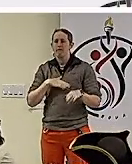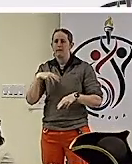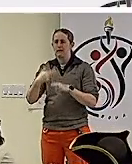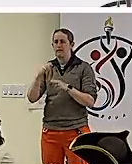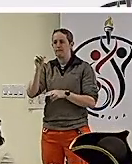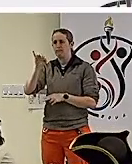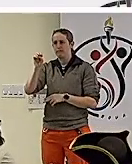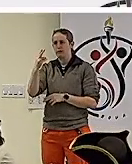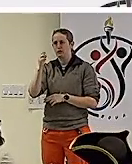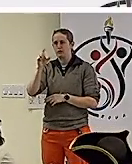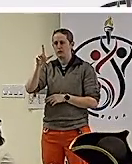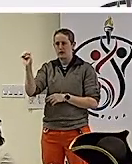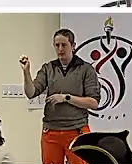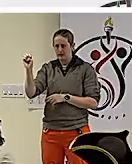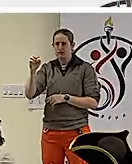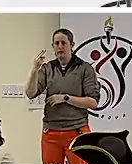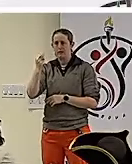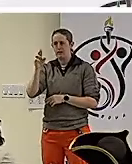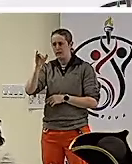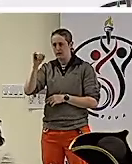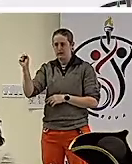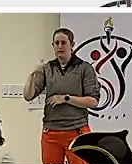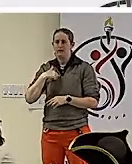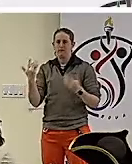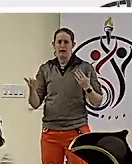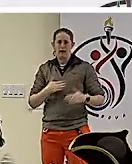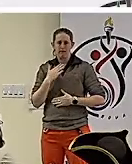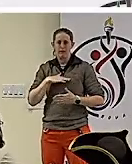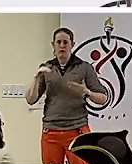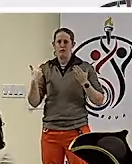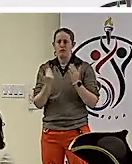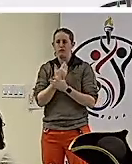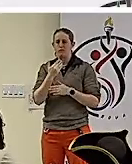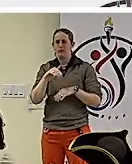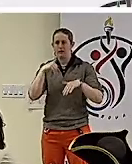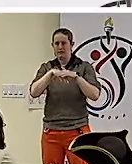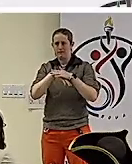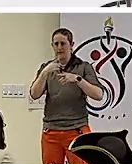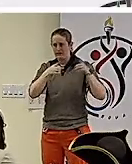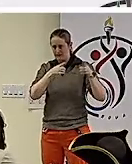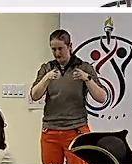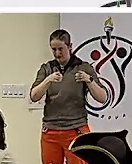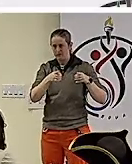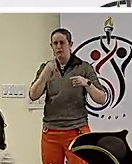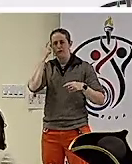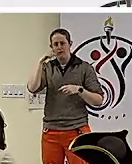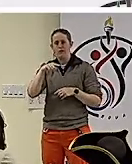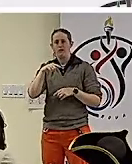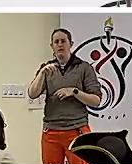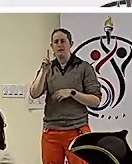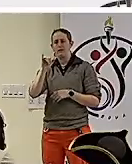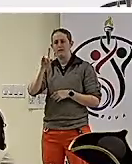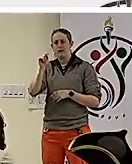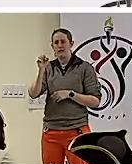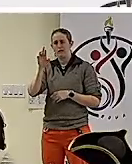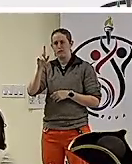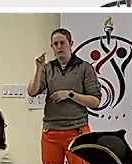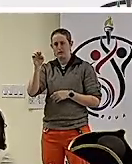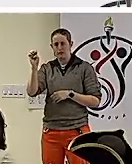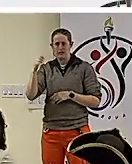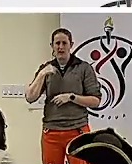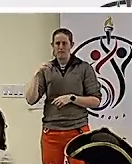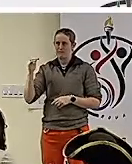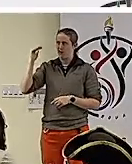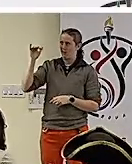really happy to be here today as the new Executive Director of the Accessibility Directorate. I'm a tall-ish white woman